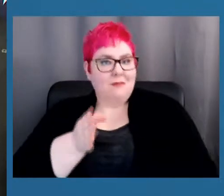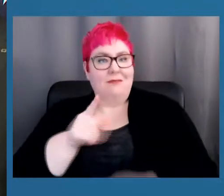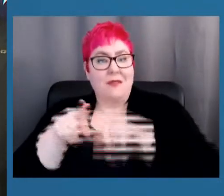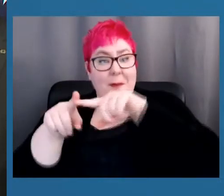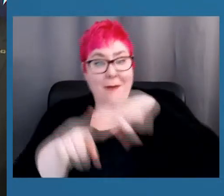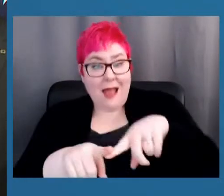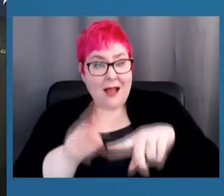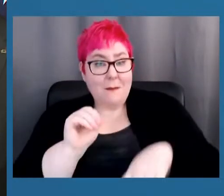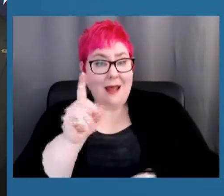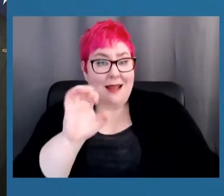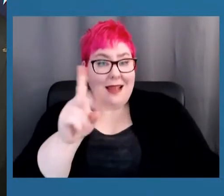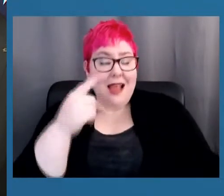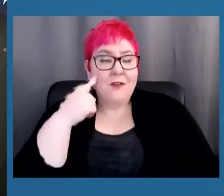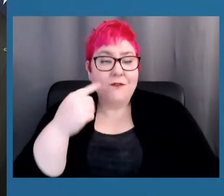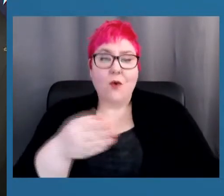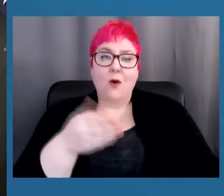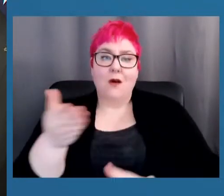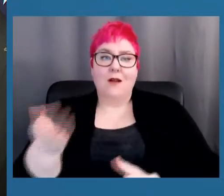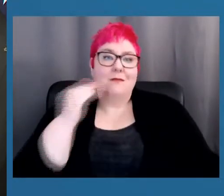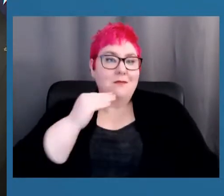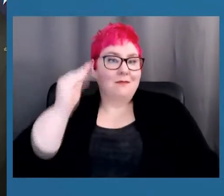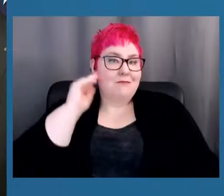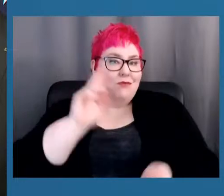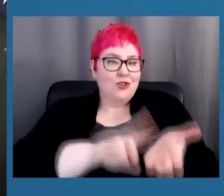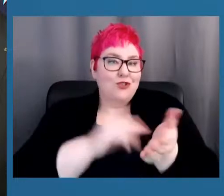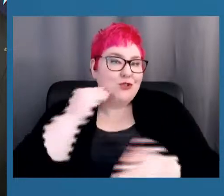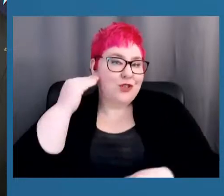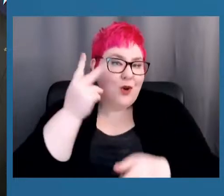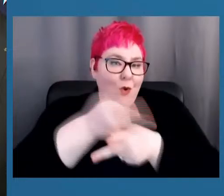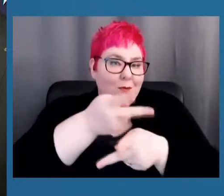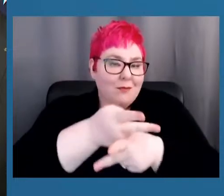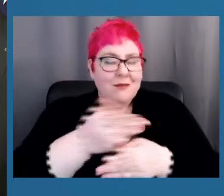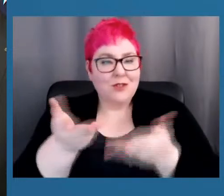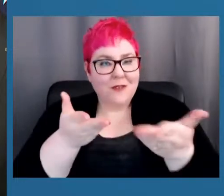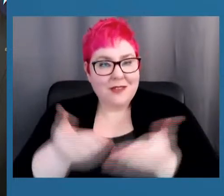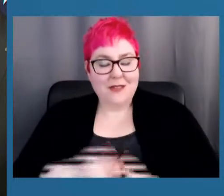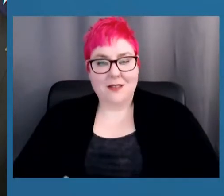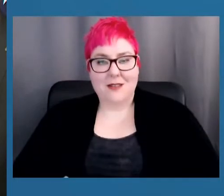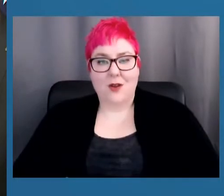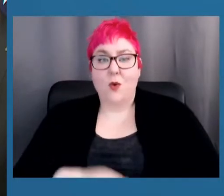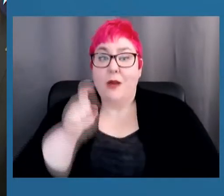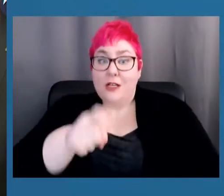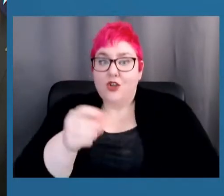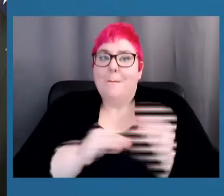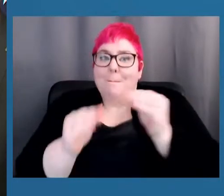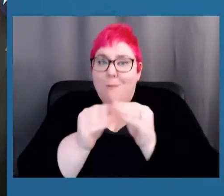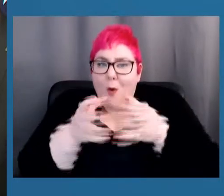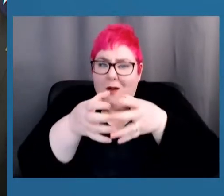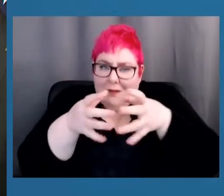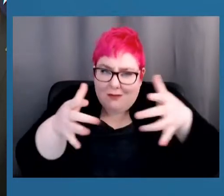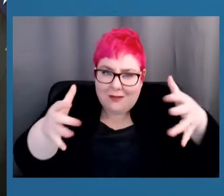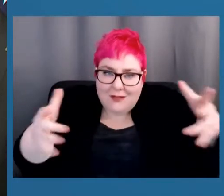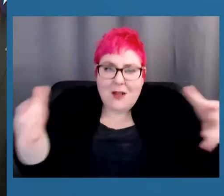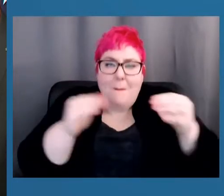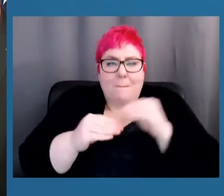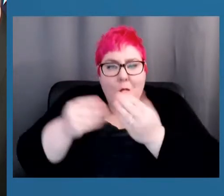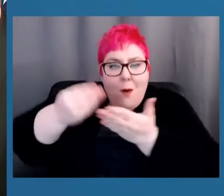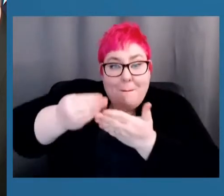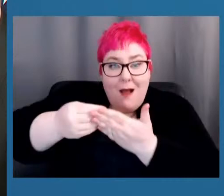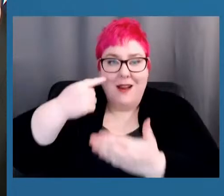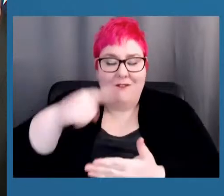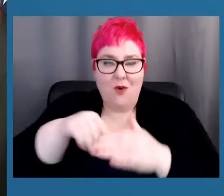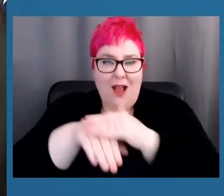home services. We should be expanding access to care for families, not seeking to decrease